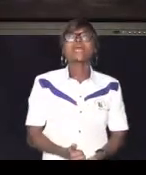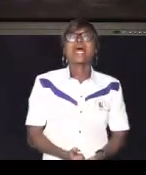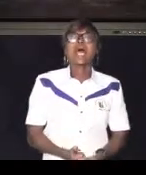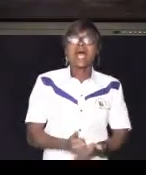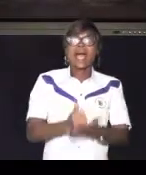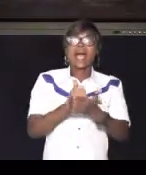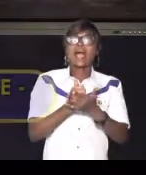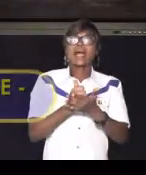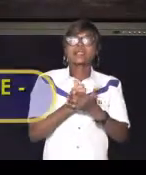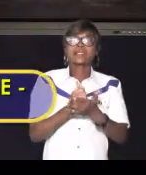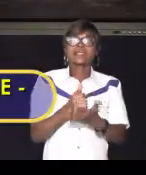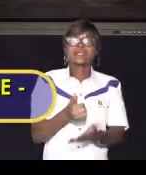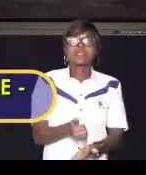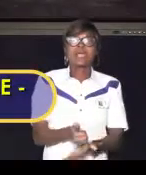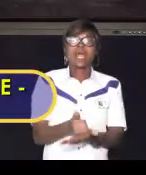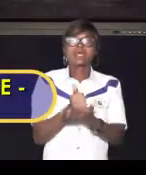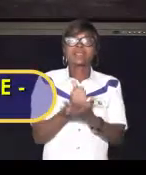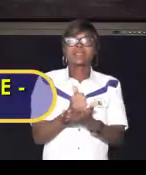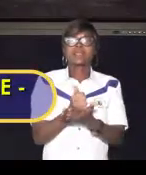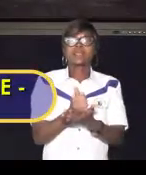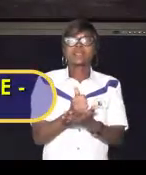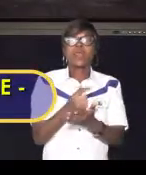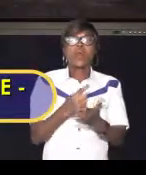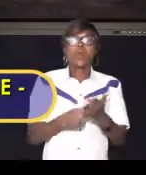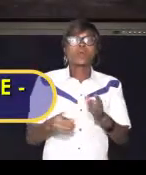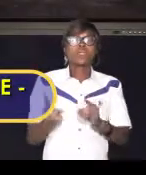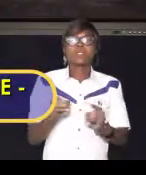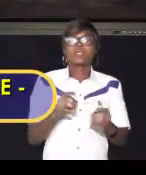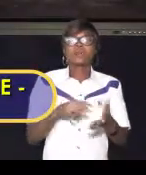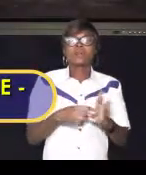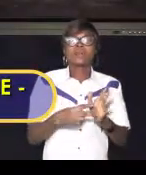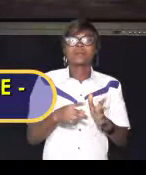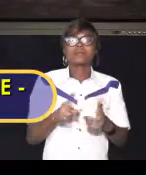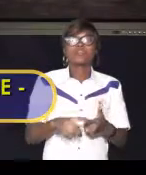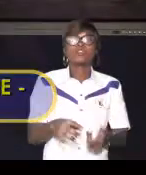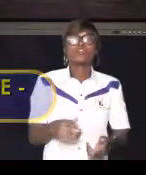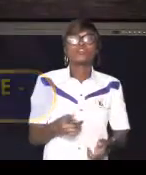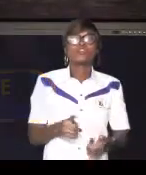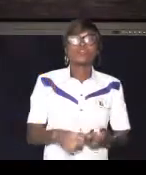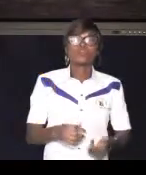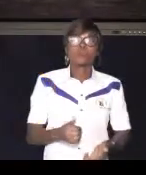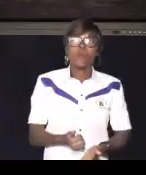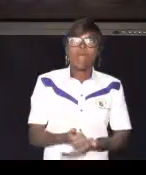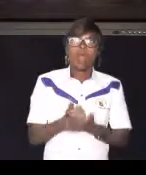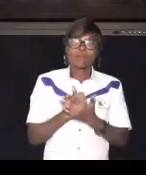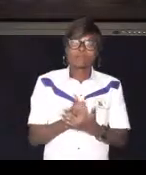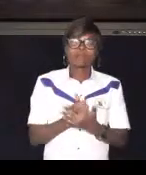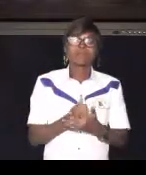Assist. A-S-S-I-S-T. Assist. What does it mean? It means to help